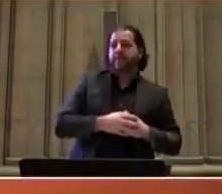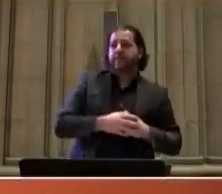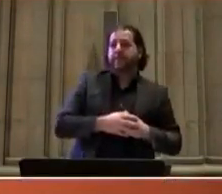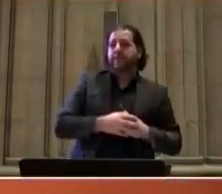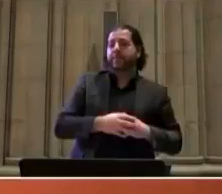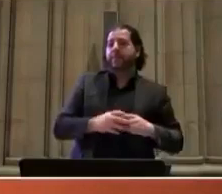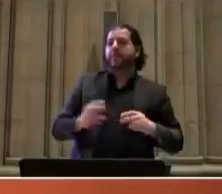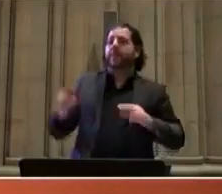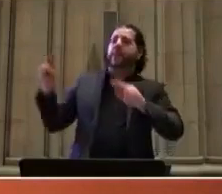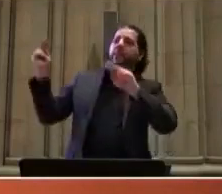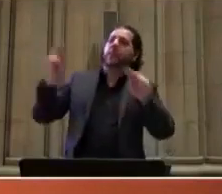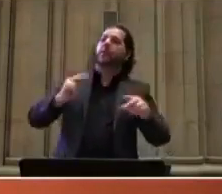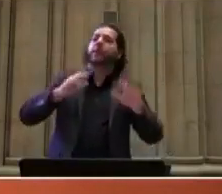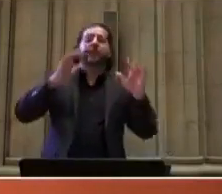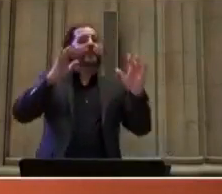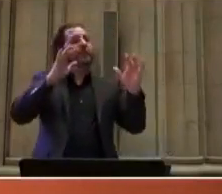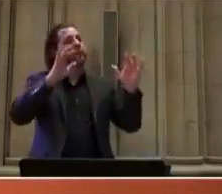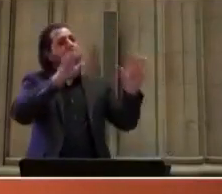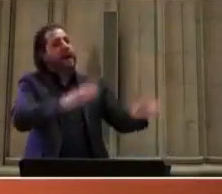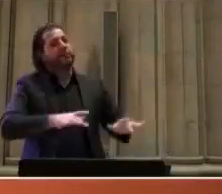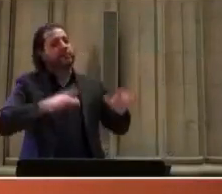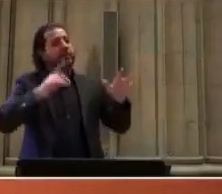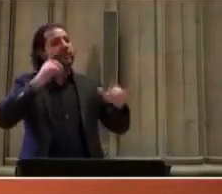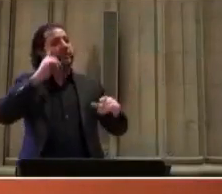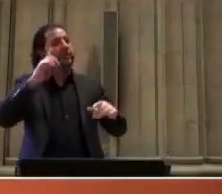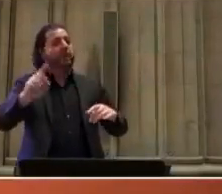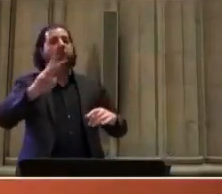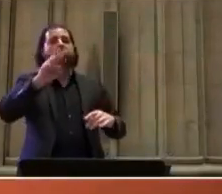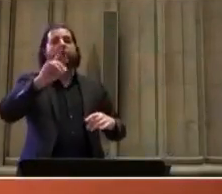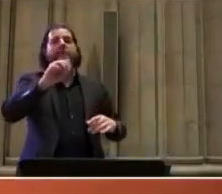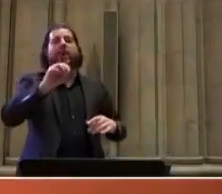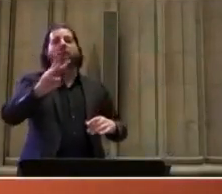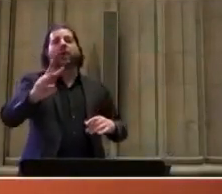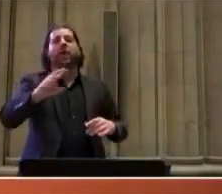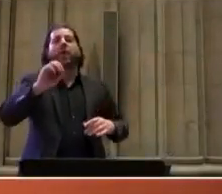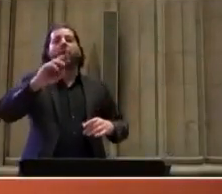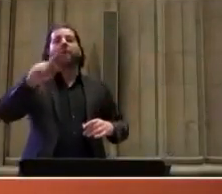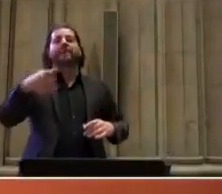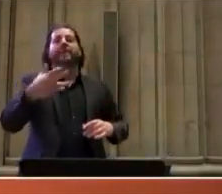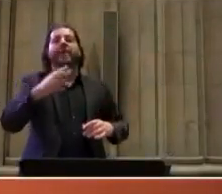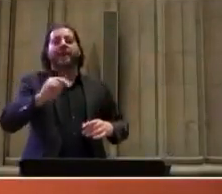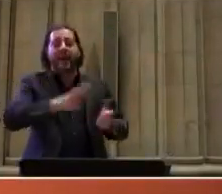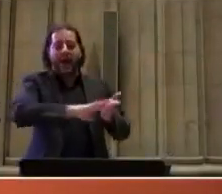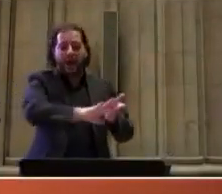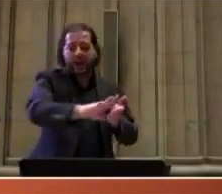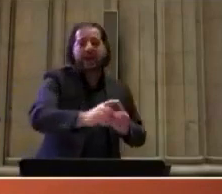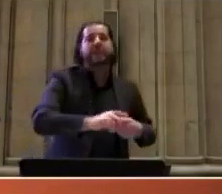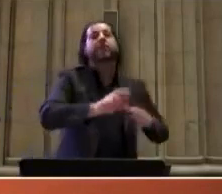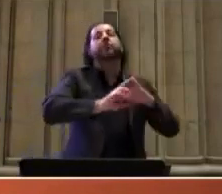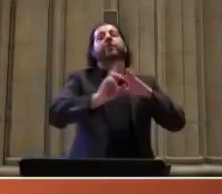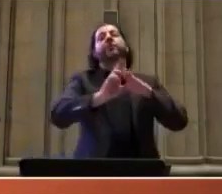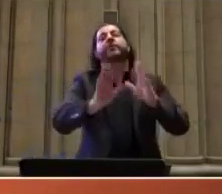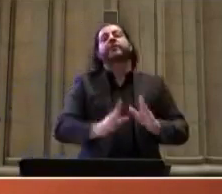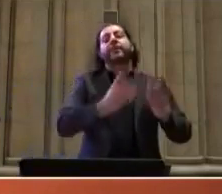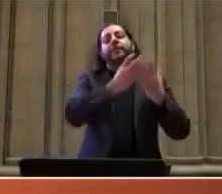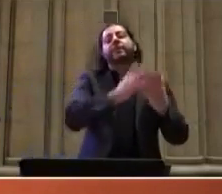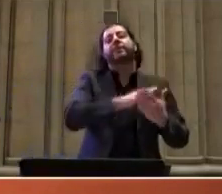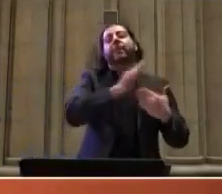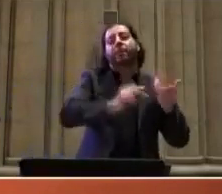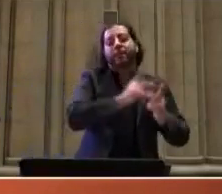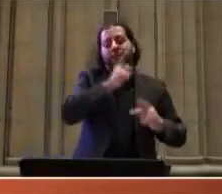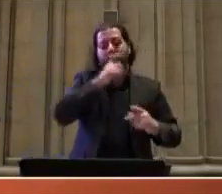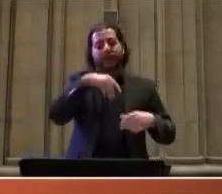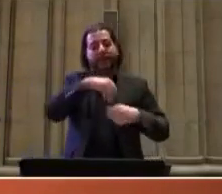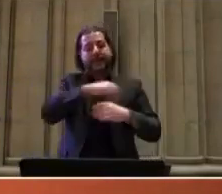Look with compassion upon the widowed and orphans, outcasts and refugees, prisoners and all who are in